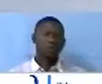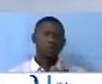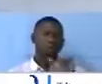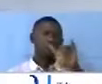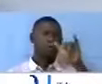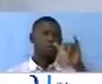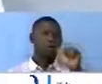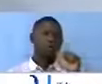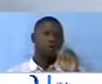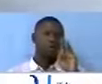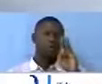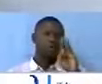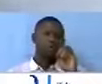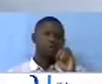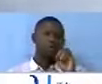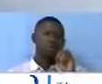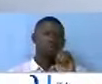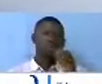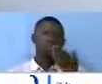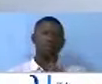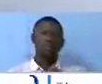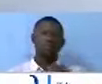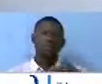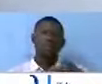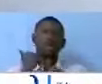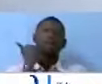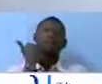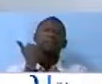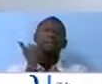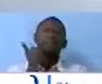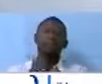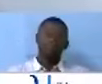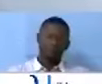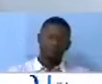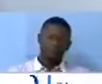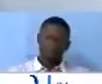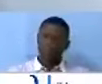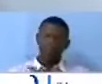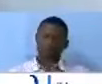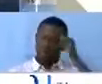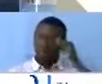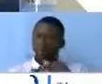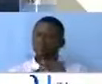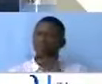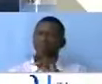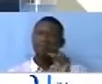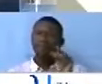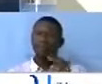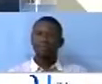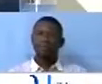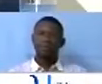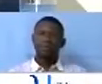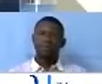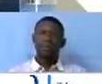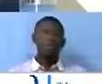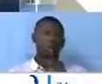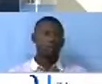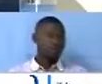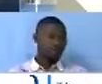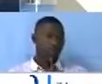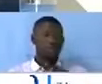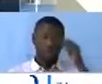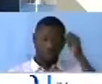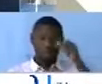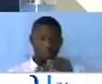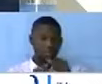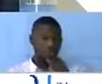I may not recall that name. Ma fatale ko tour bobu de. But they certainly recall you. Way ñu